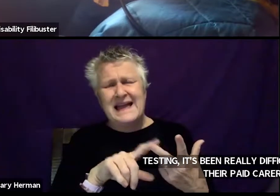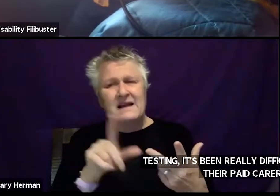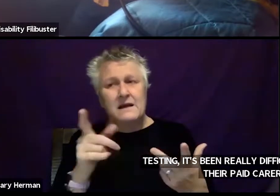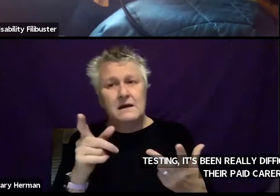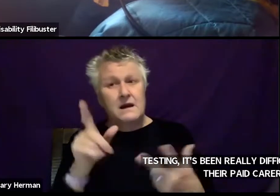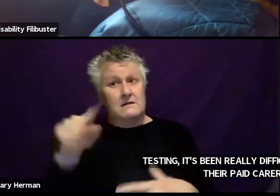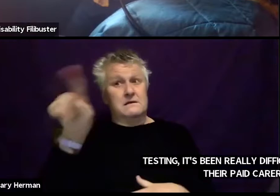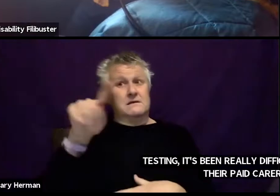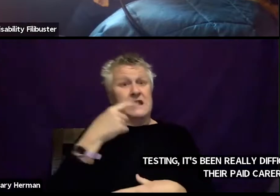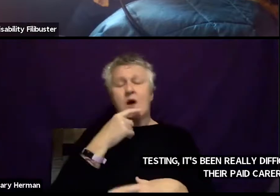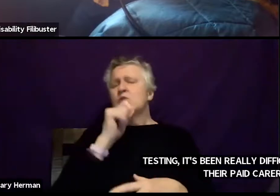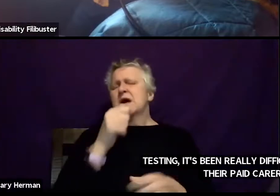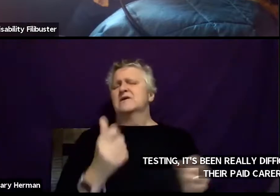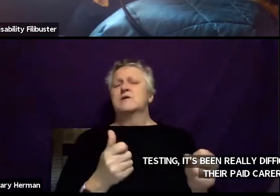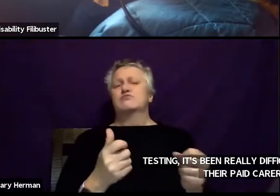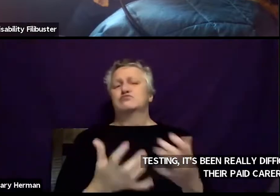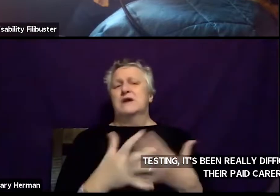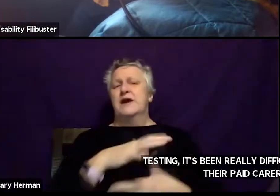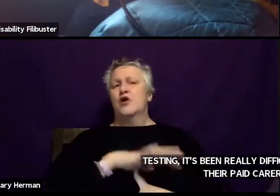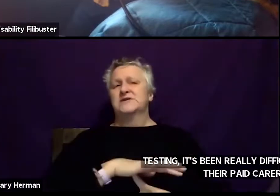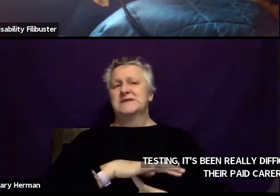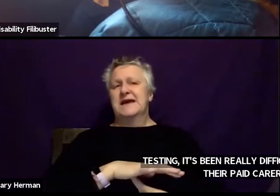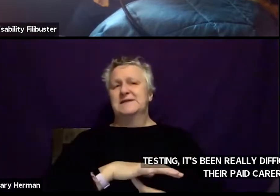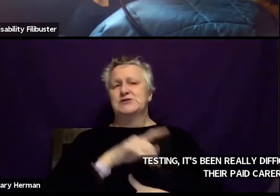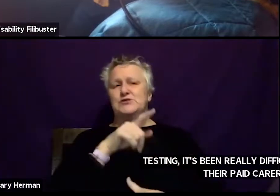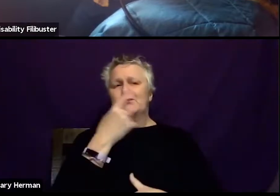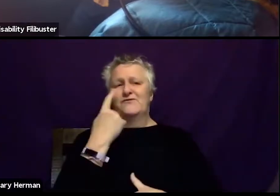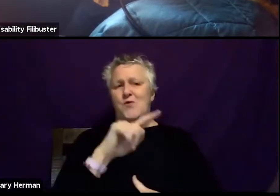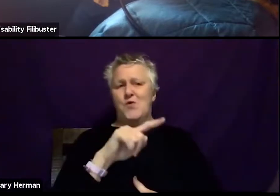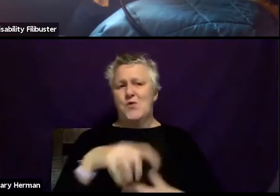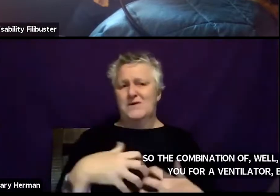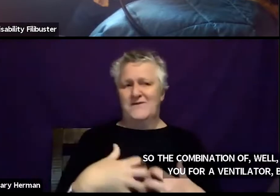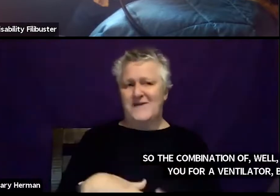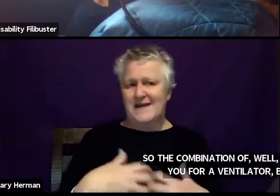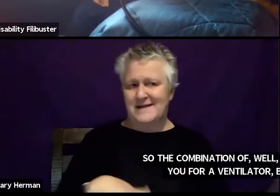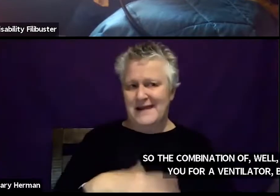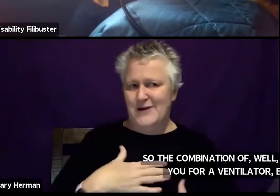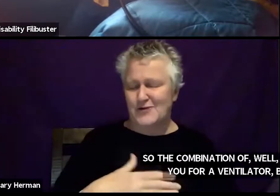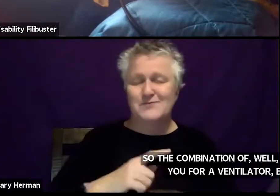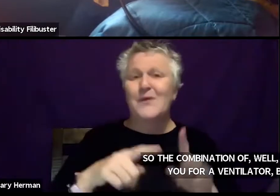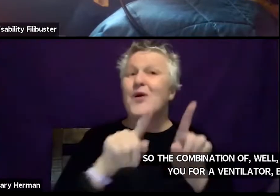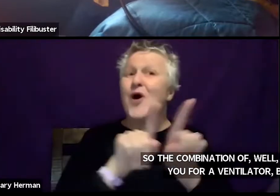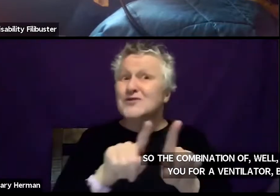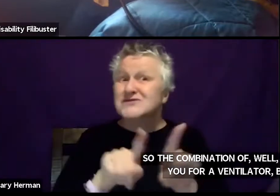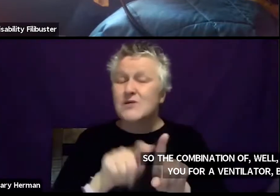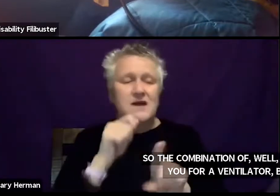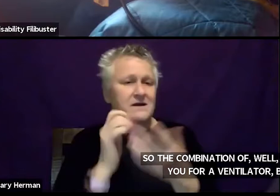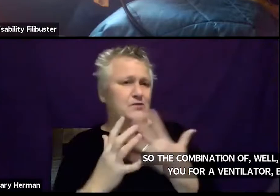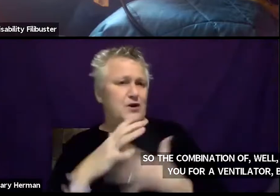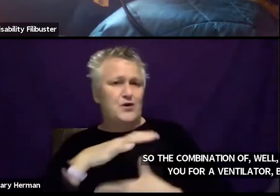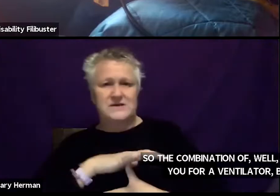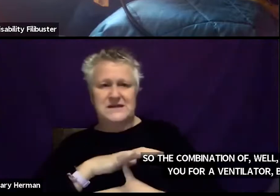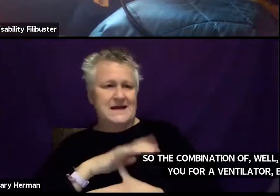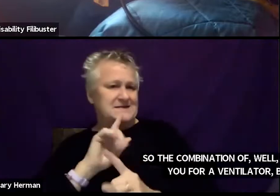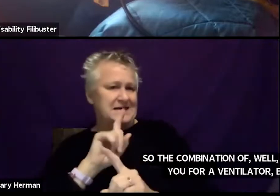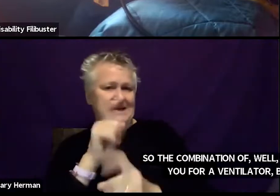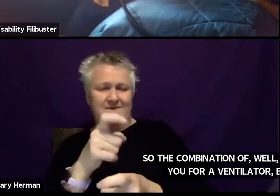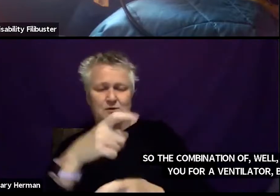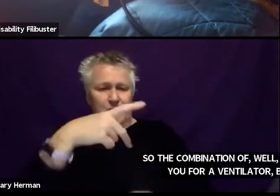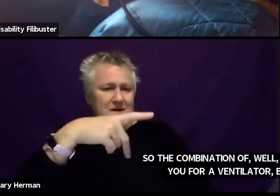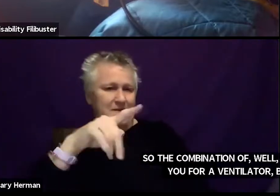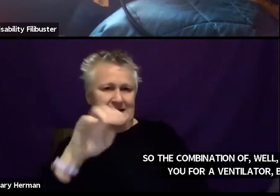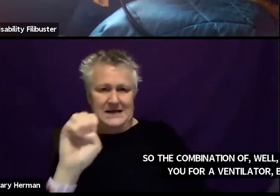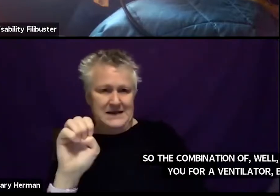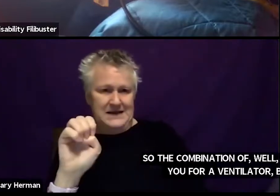ventilator, but we're also not going to give you masks and gowns and tests and vaccines has been really difficult in